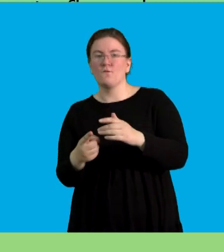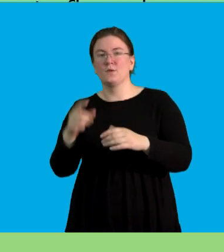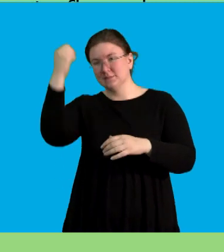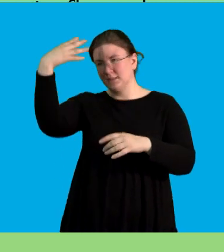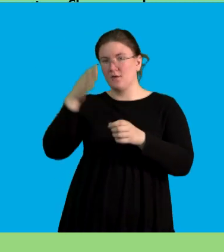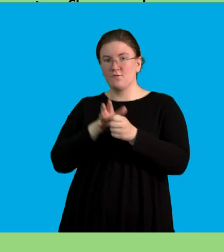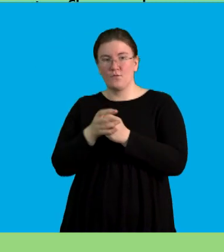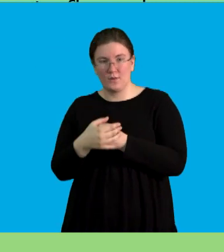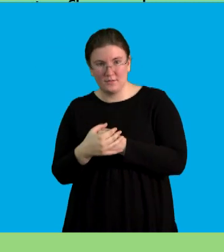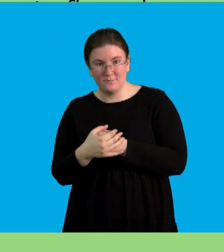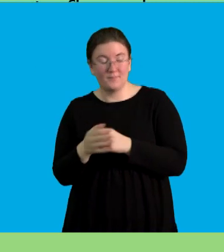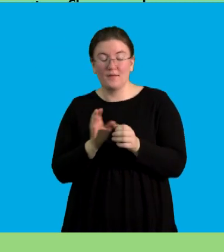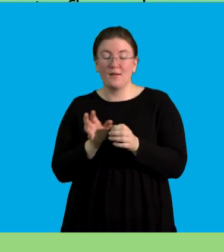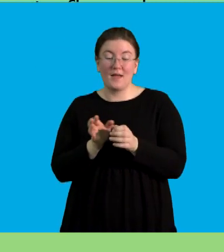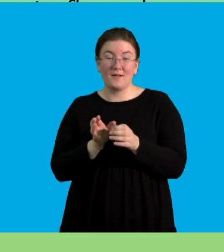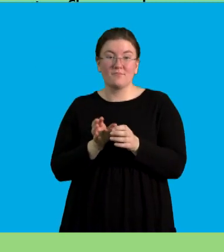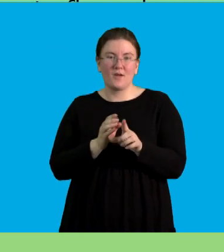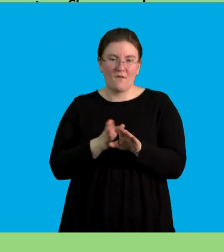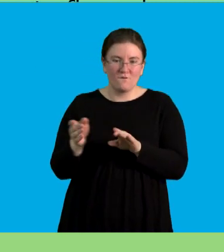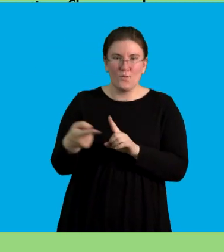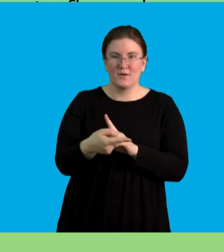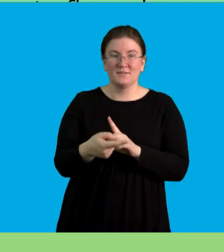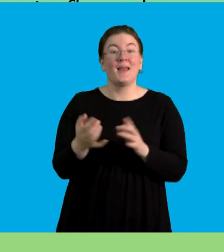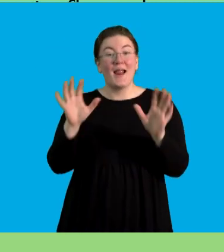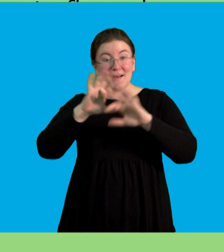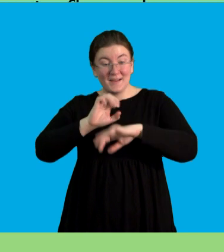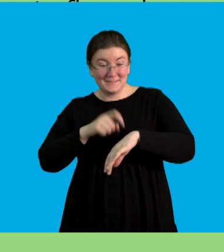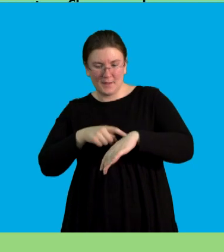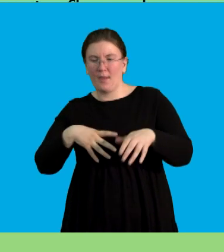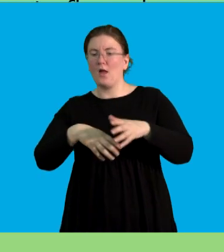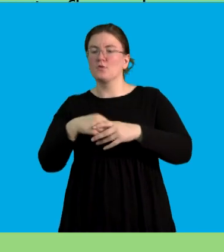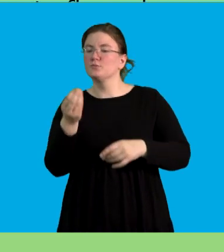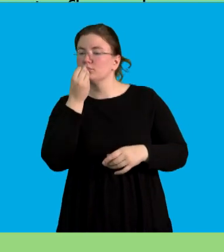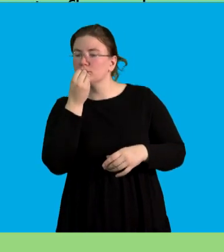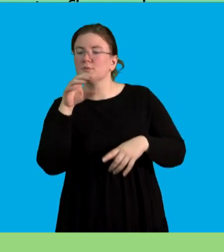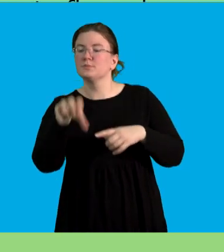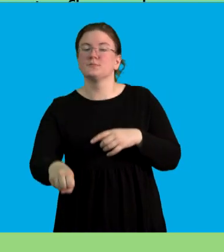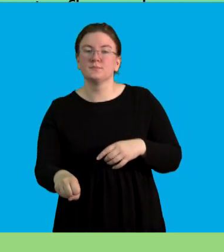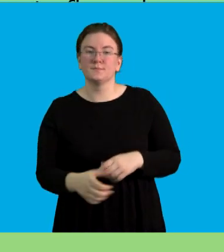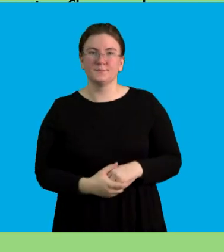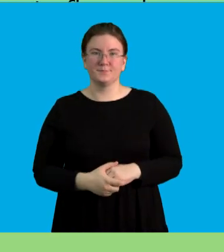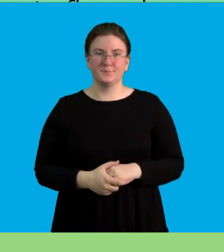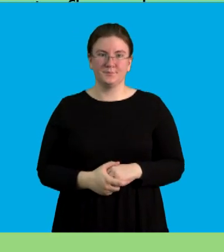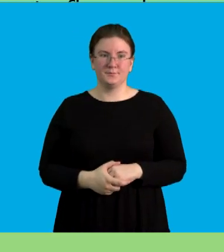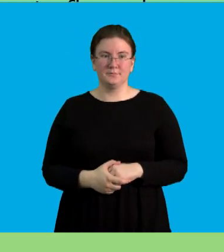they come out to feed. So here we can also think about